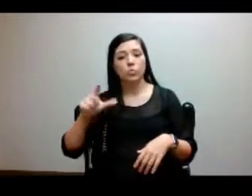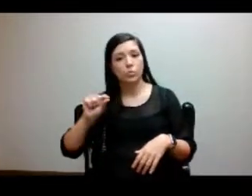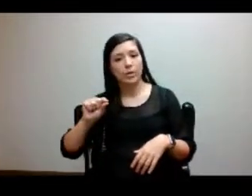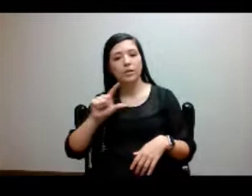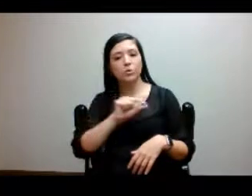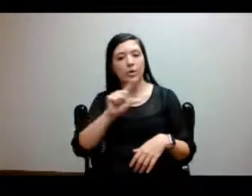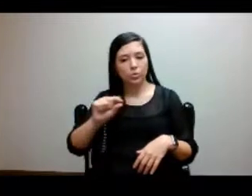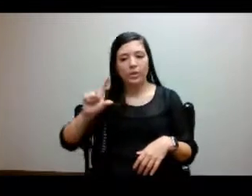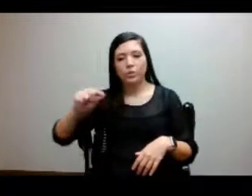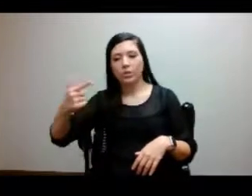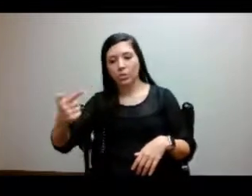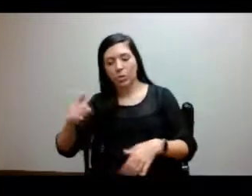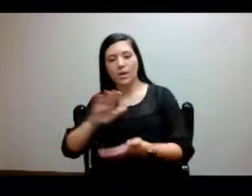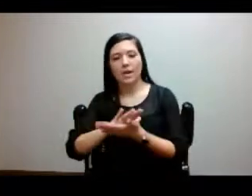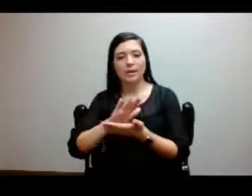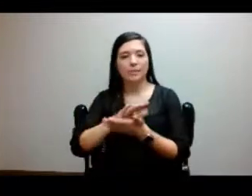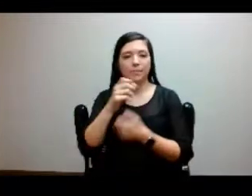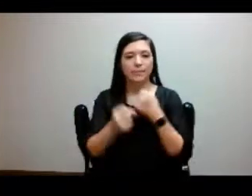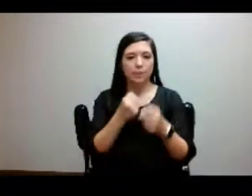2020-2021 academic year.